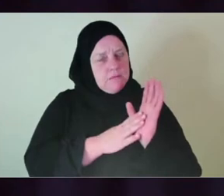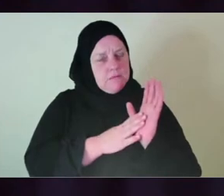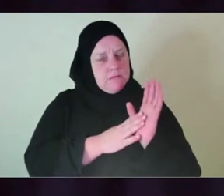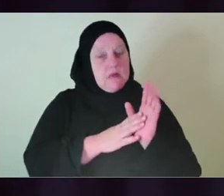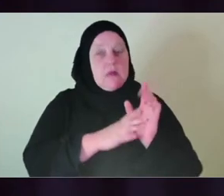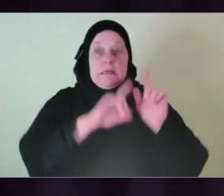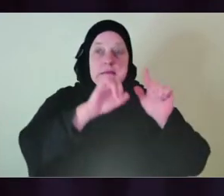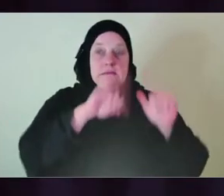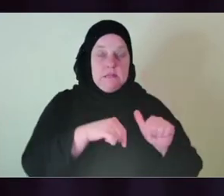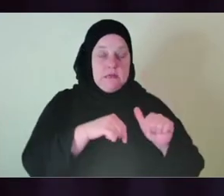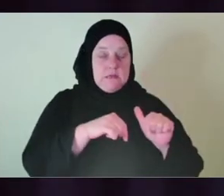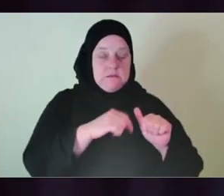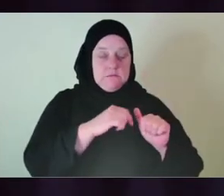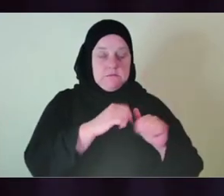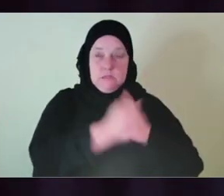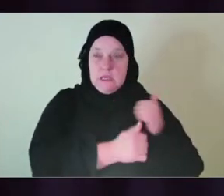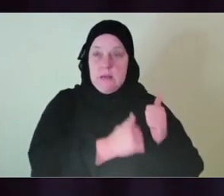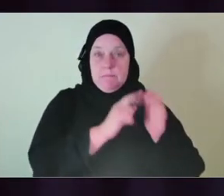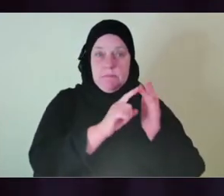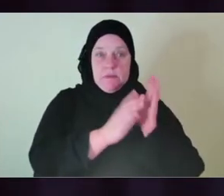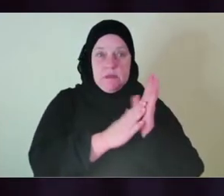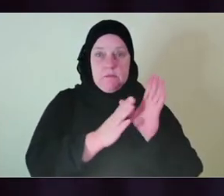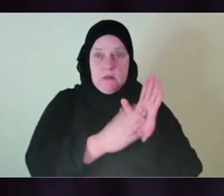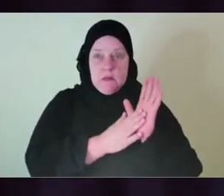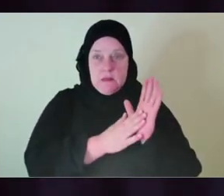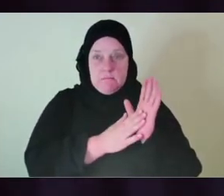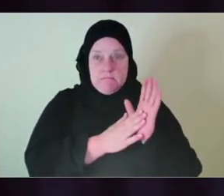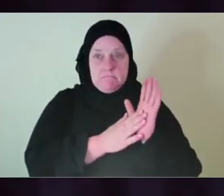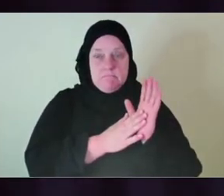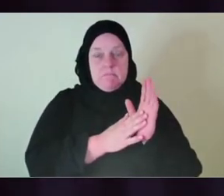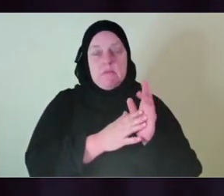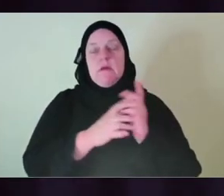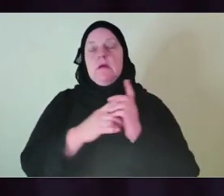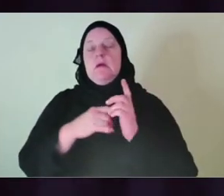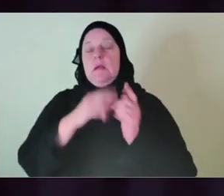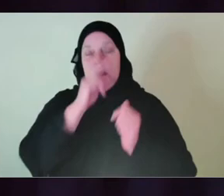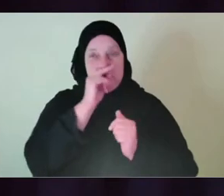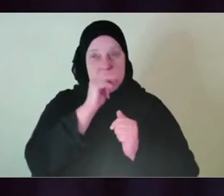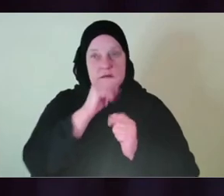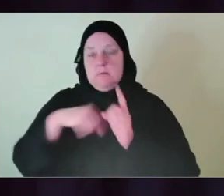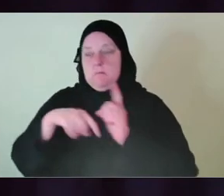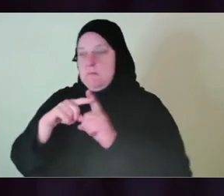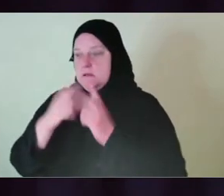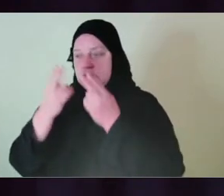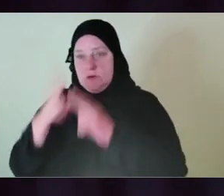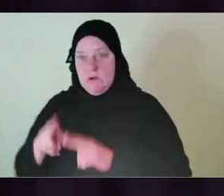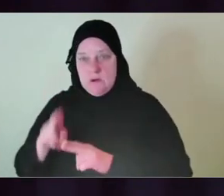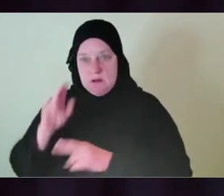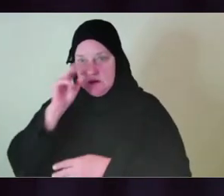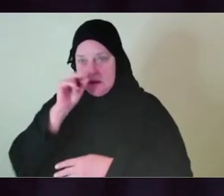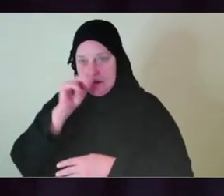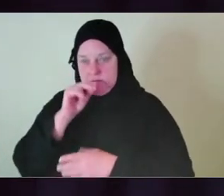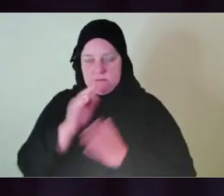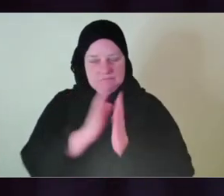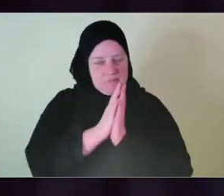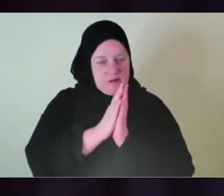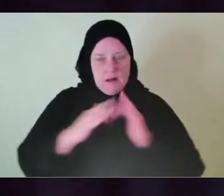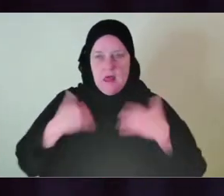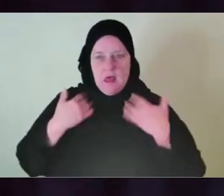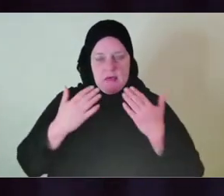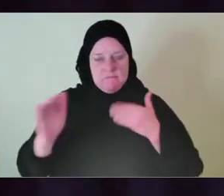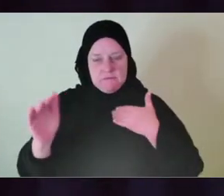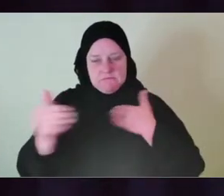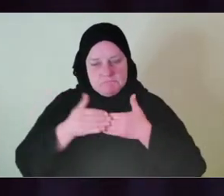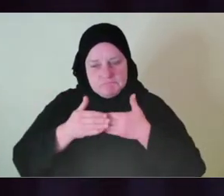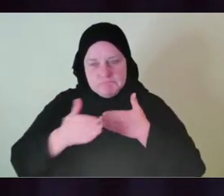and also young when he was martyred. Although he lived such a short life, he well and truly